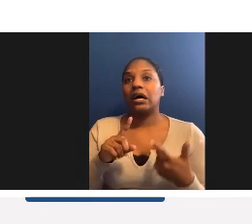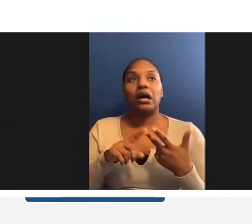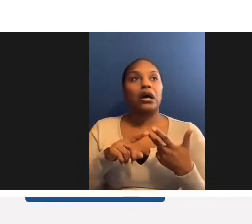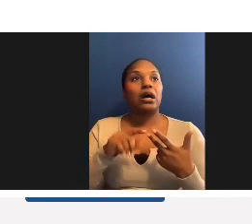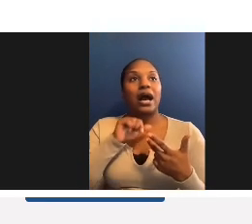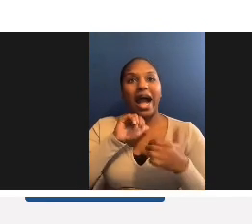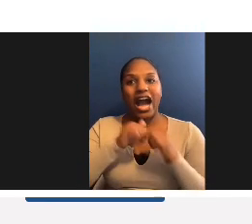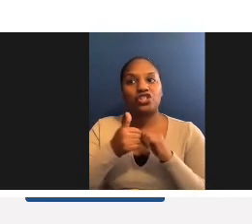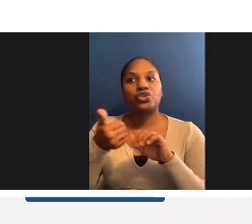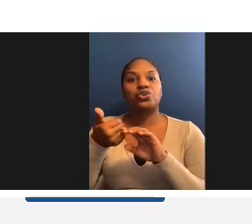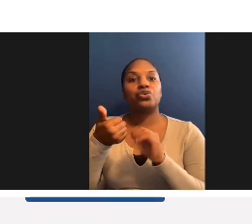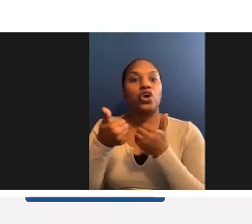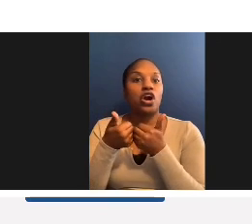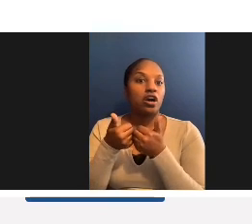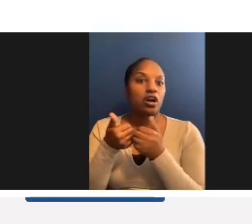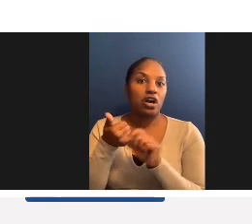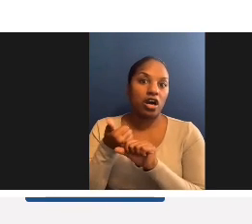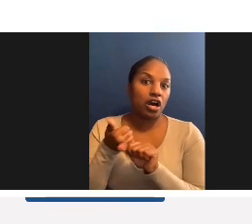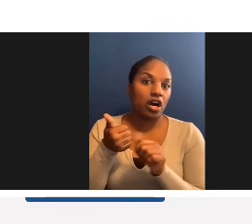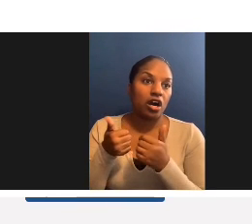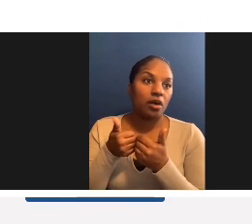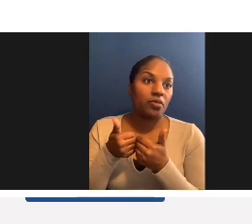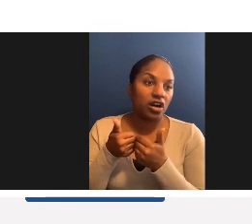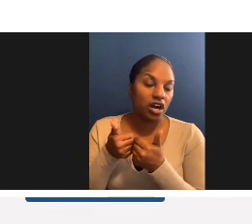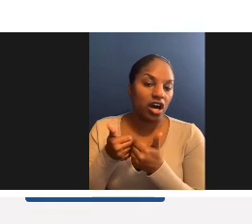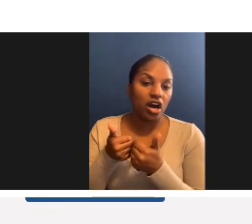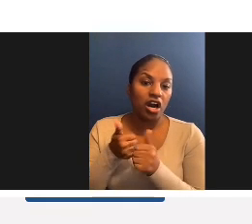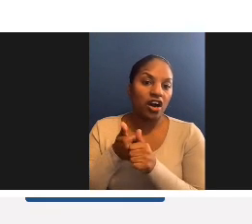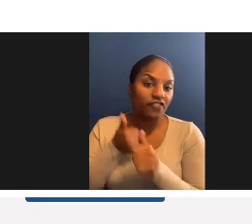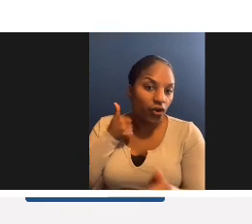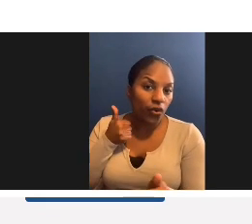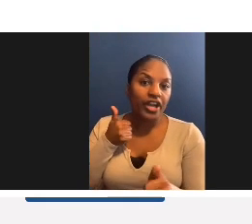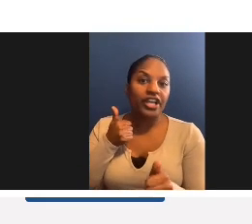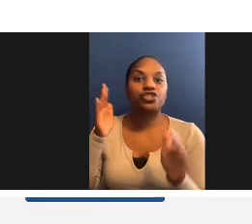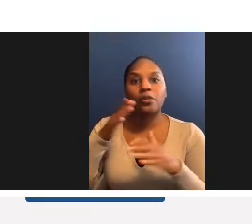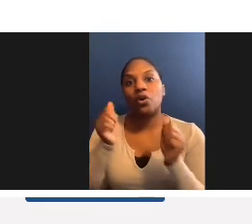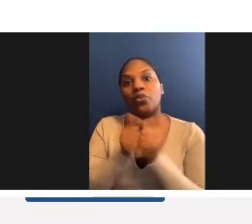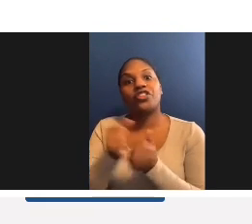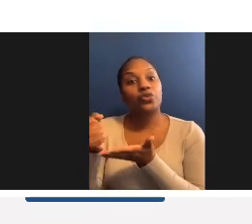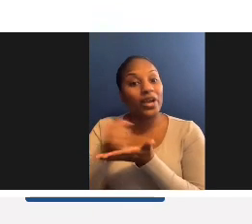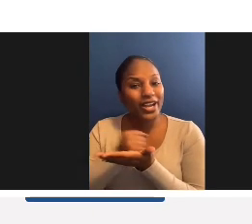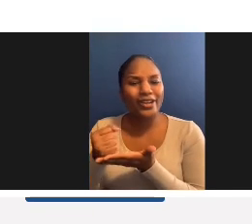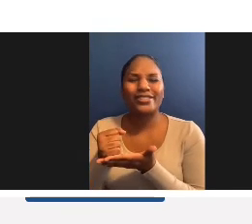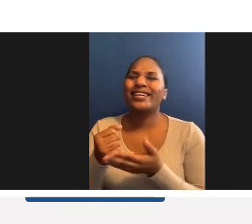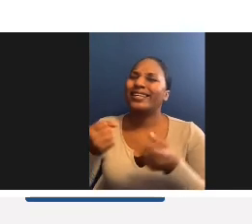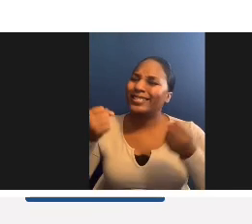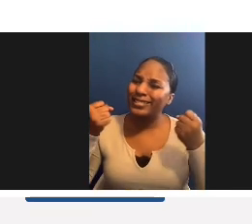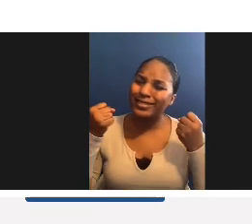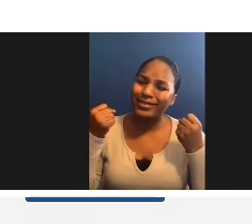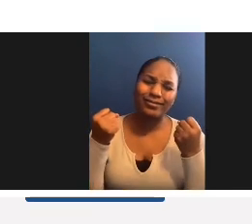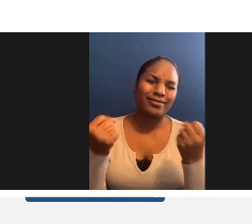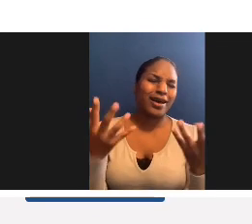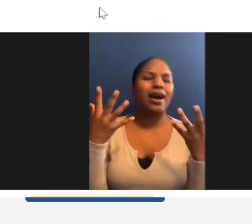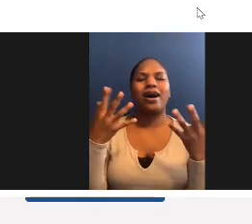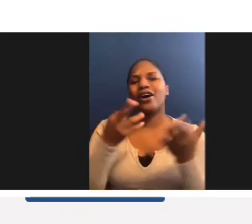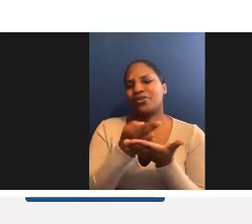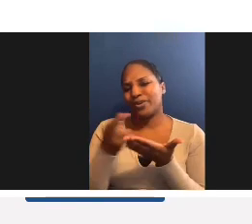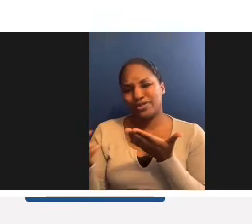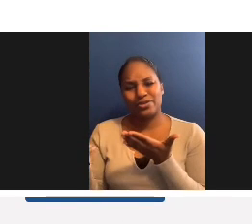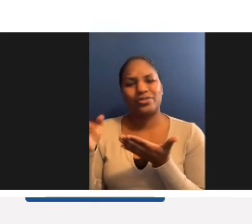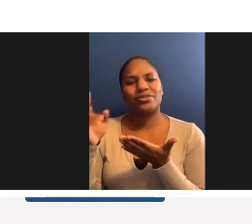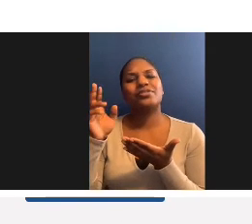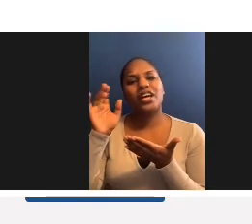card. There are just lots and lots of resources down here that